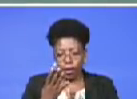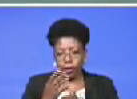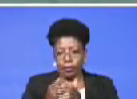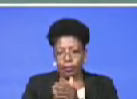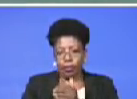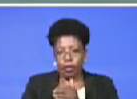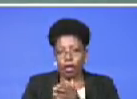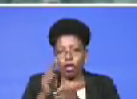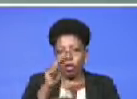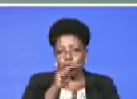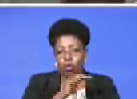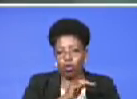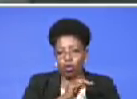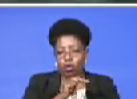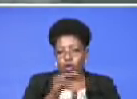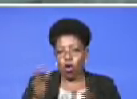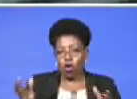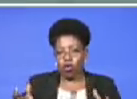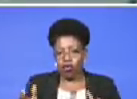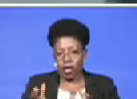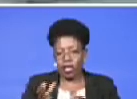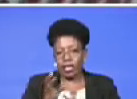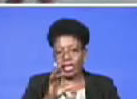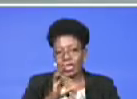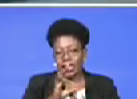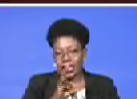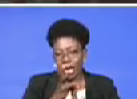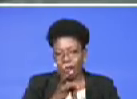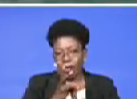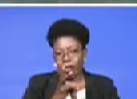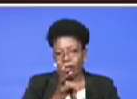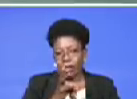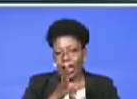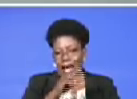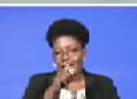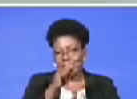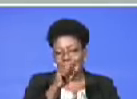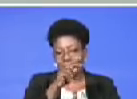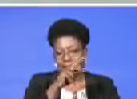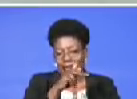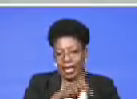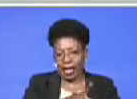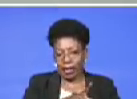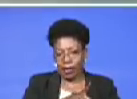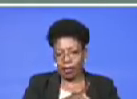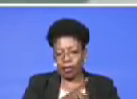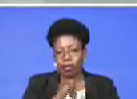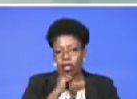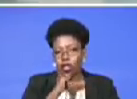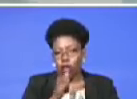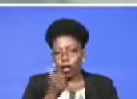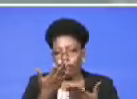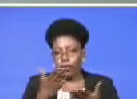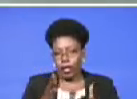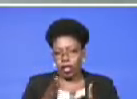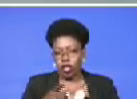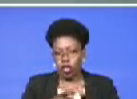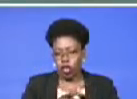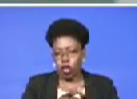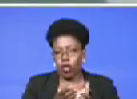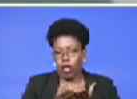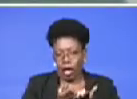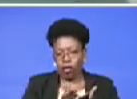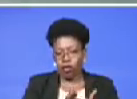sixth. New Courageous finished seventh. Good News finished eighth. And ninth was Red Stripe, who did not finish the race after breaking a boom, so they